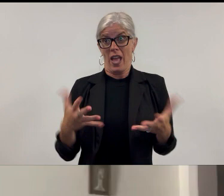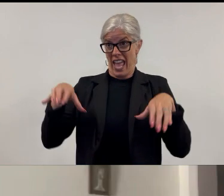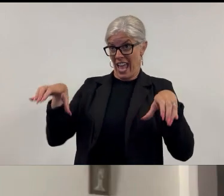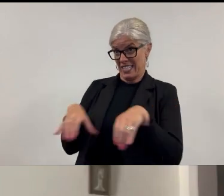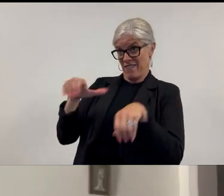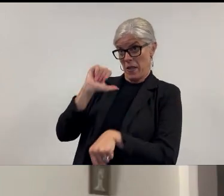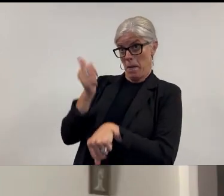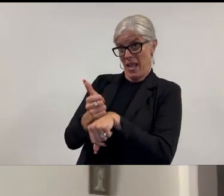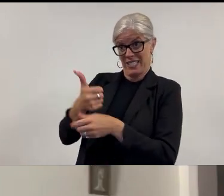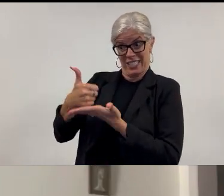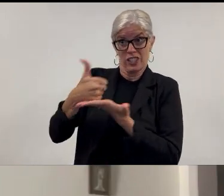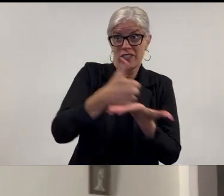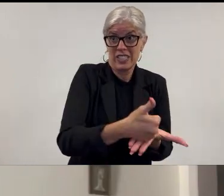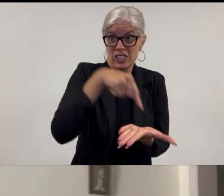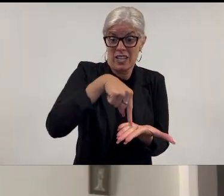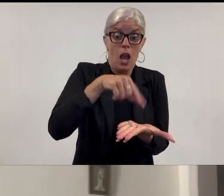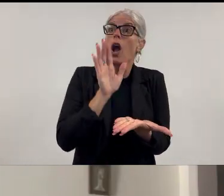nervous system. So